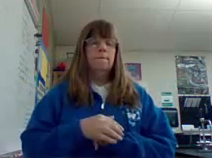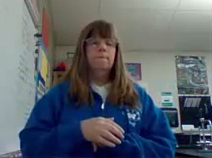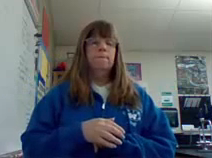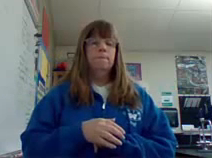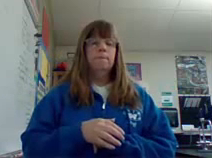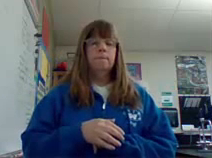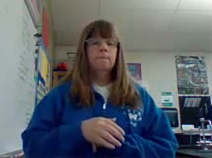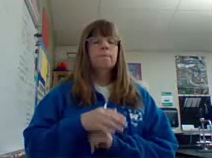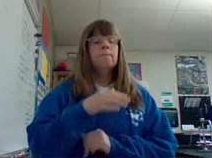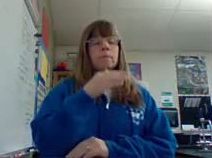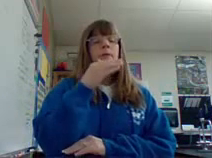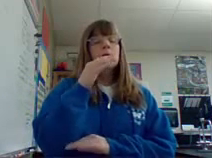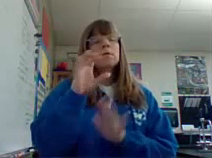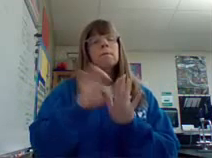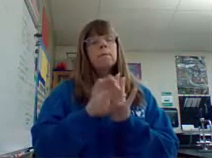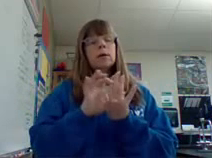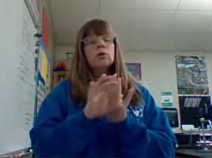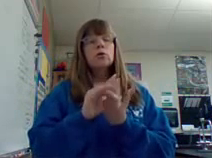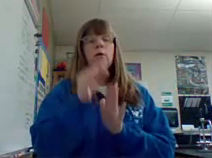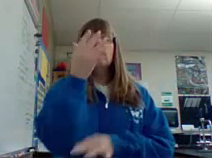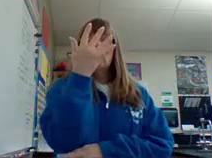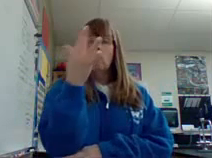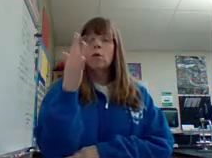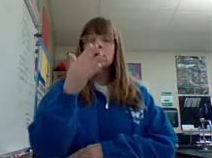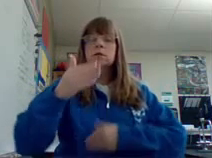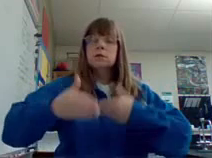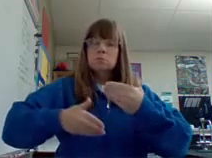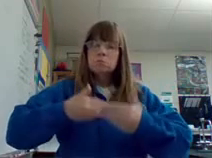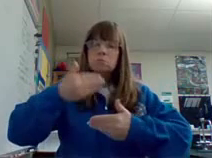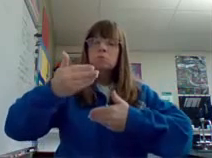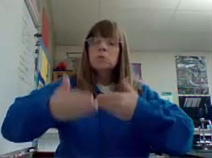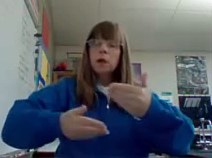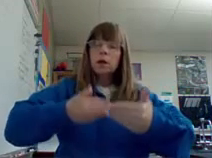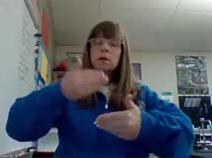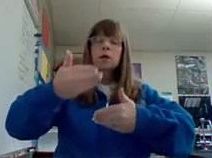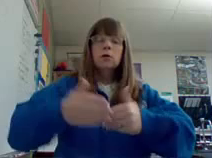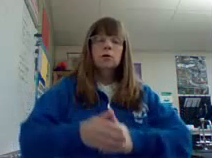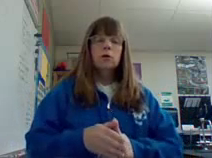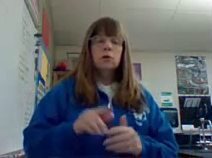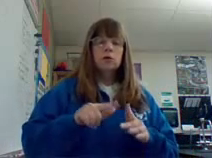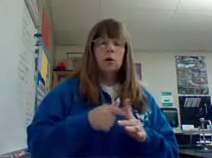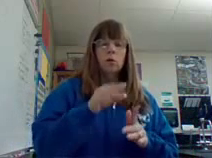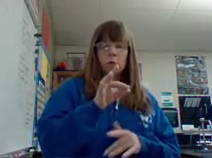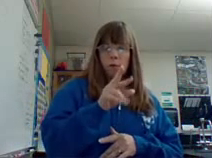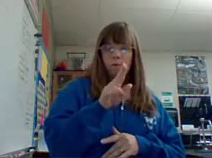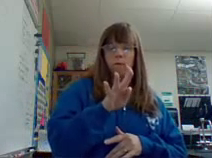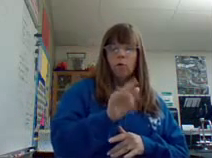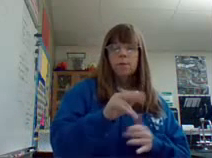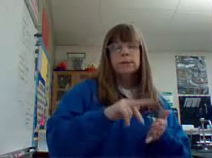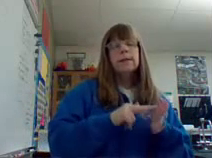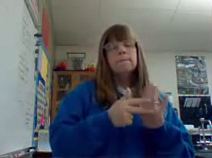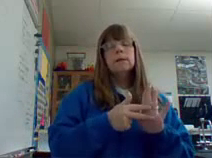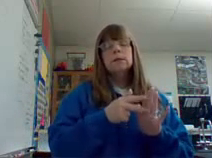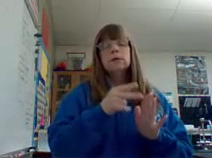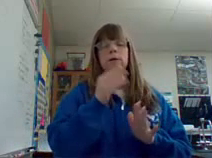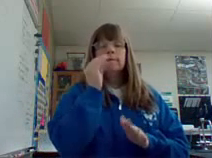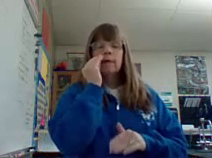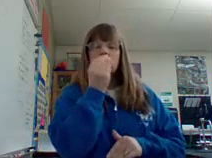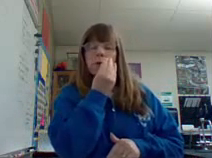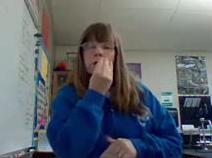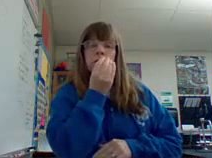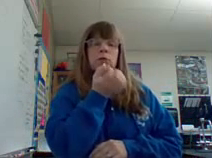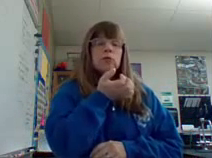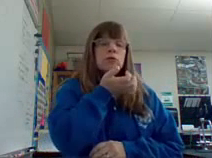Here's just a picture of forest succession. So you start with forbs, which just means grasses and flowers. You